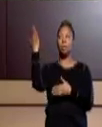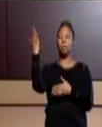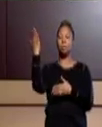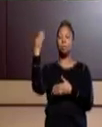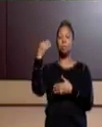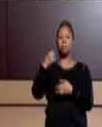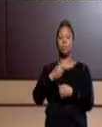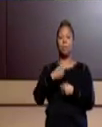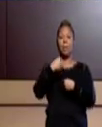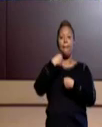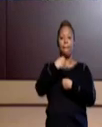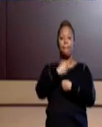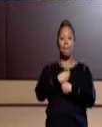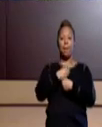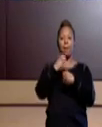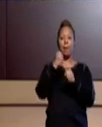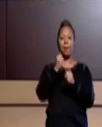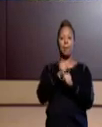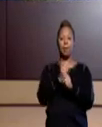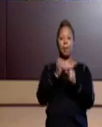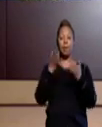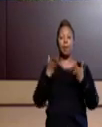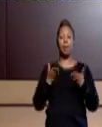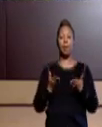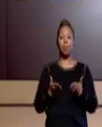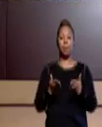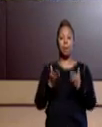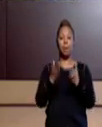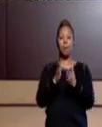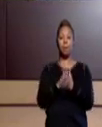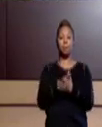way maker. Made a